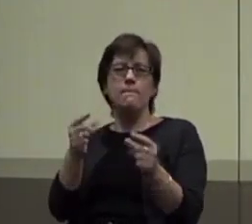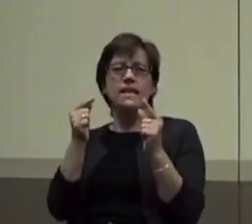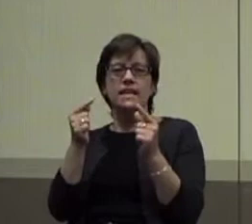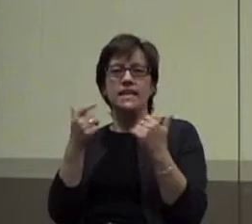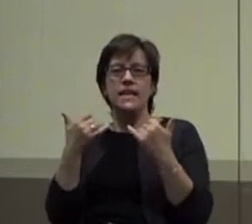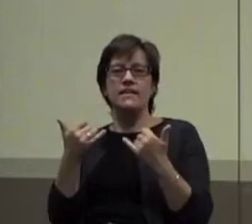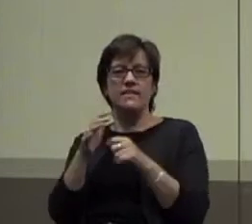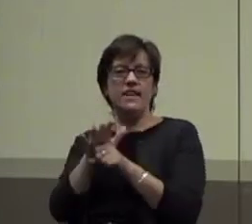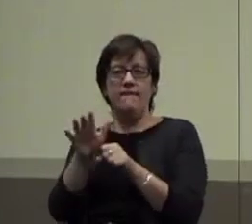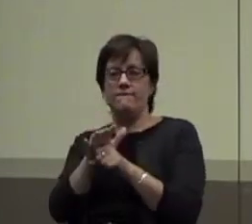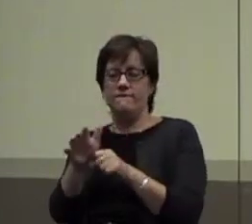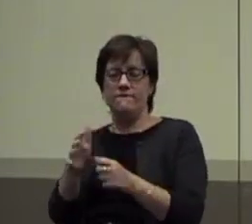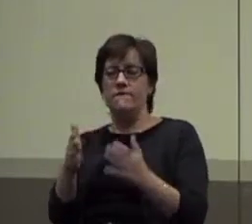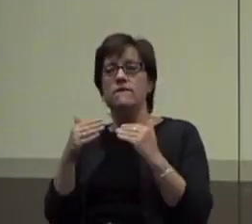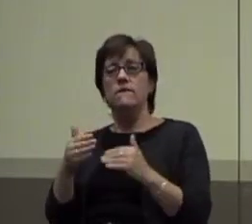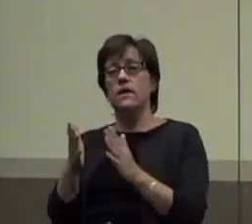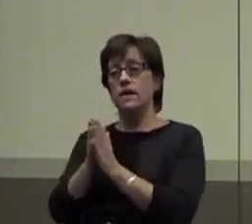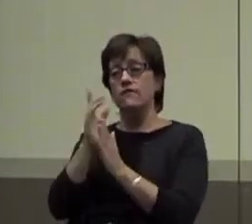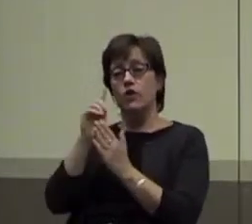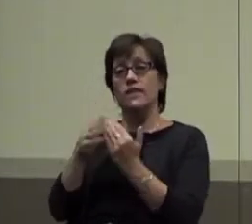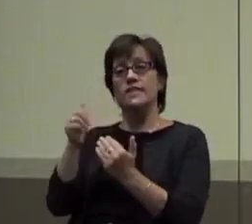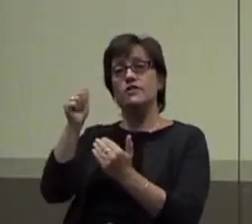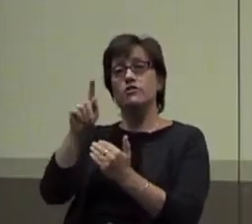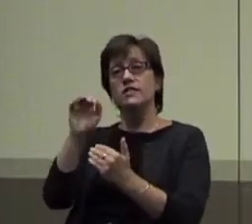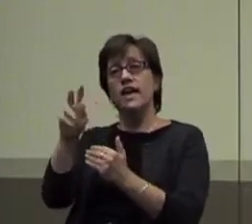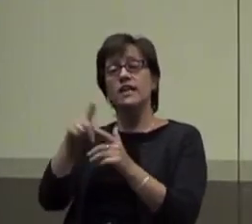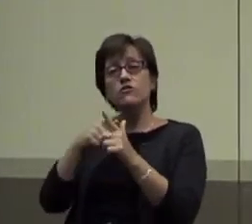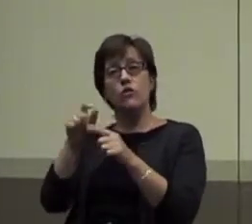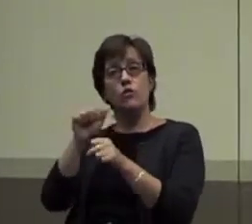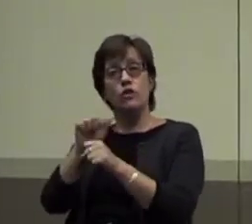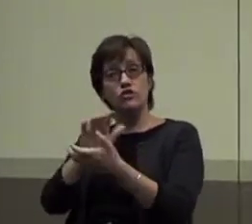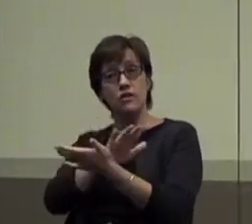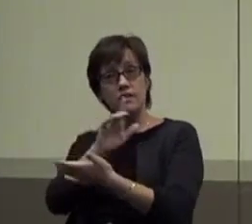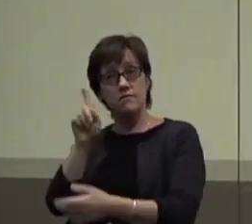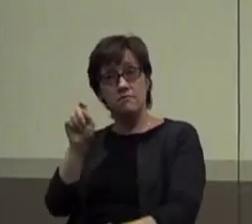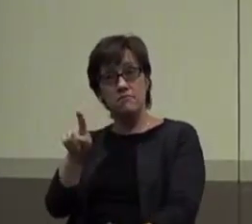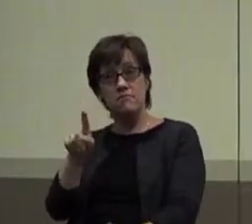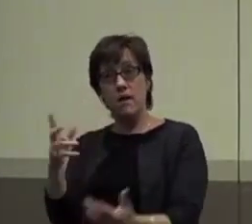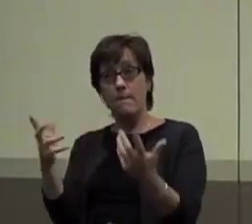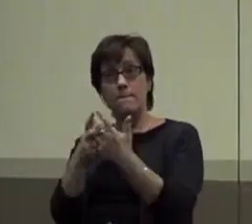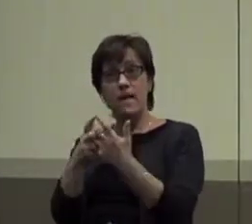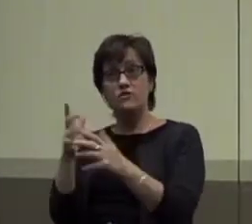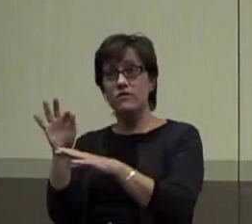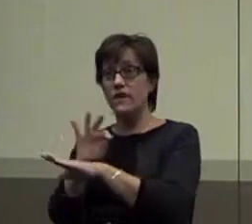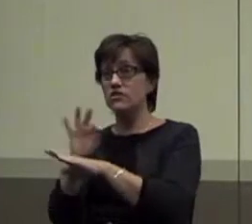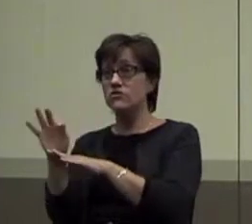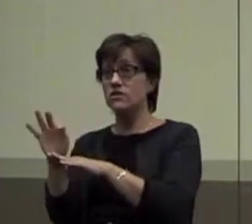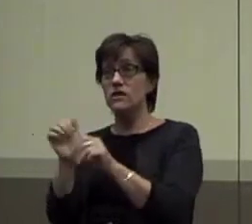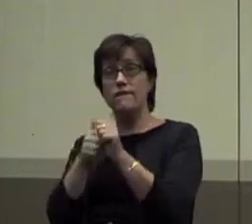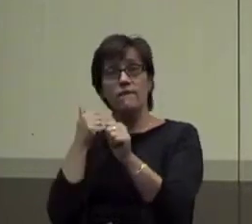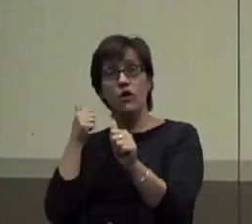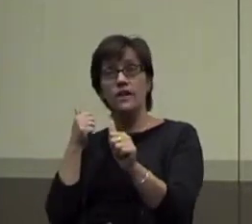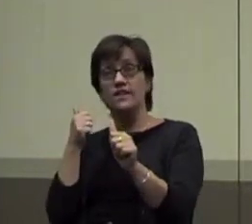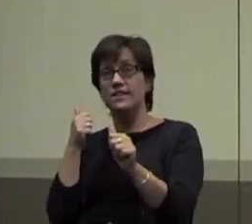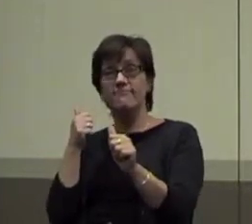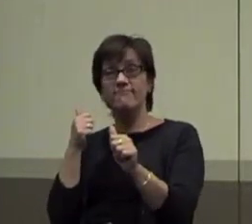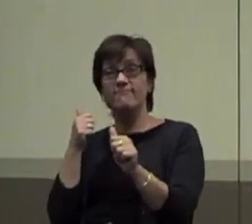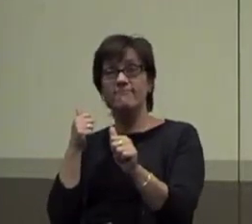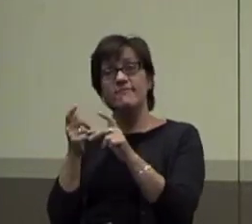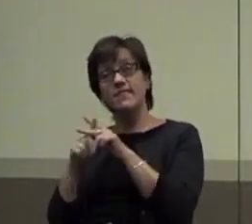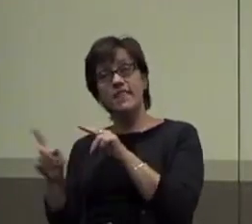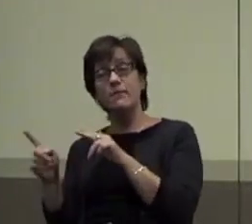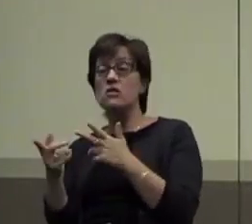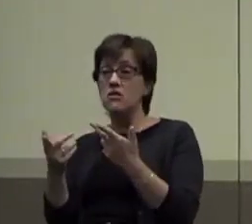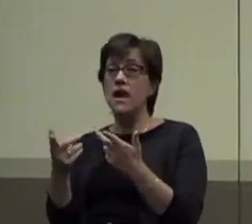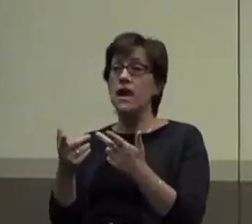enough, right? Asking for an easier task or worksheet. Does that match the function? Avoiding or escaping? Yeah,